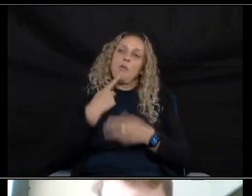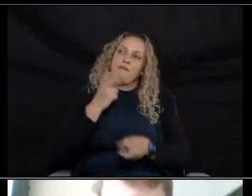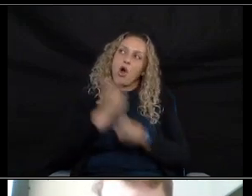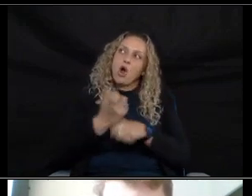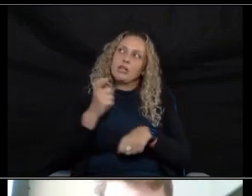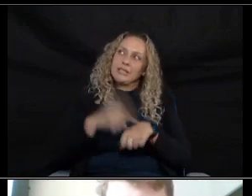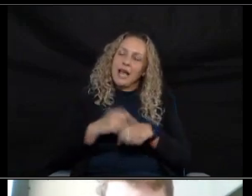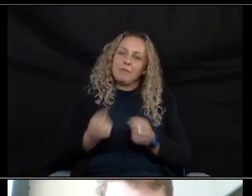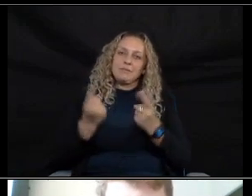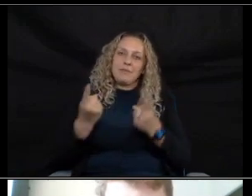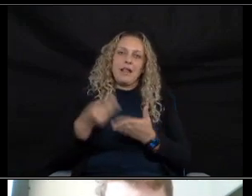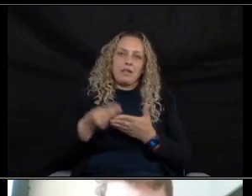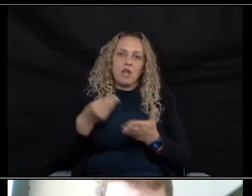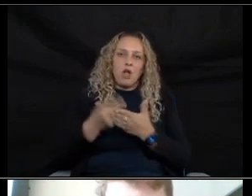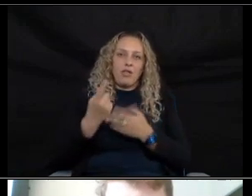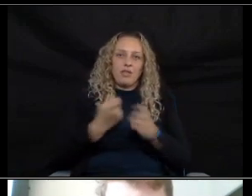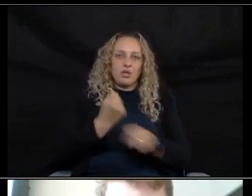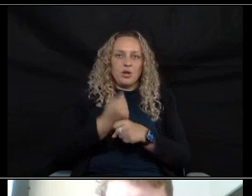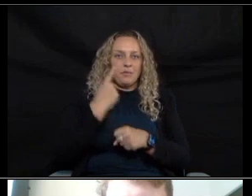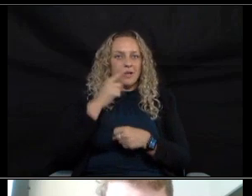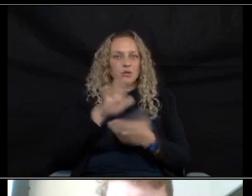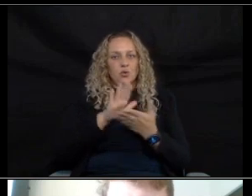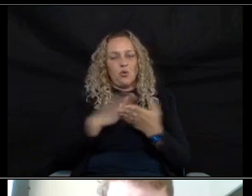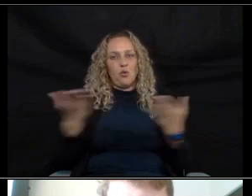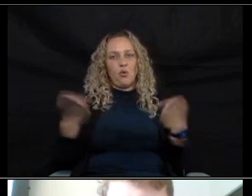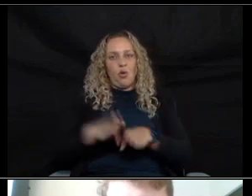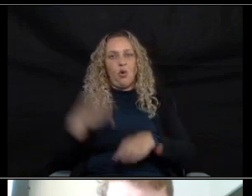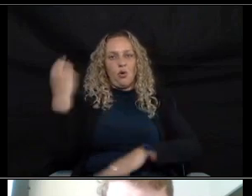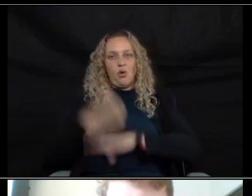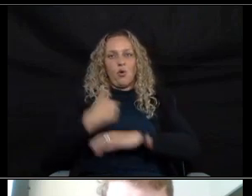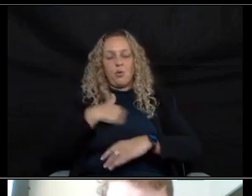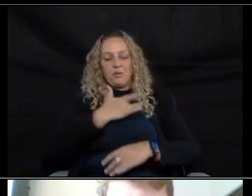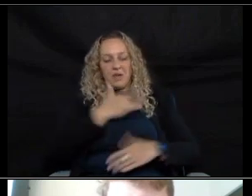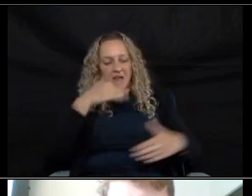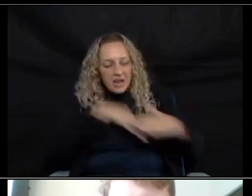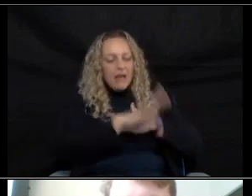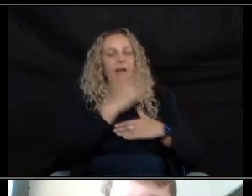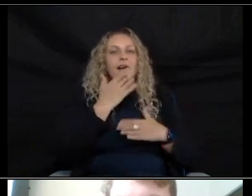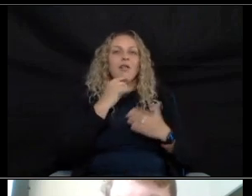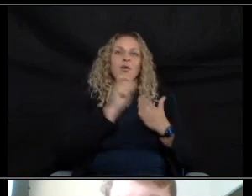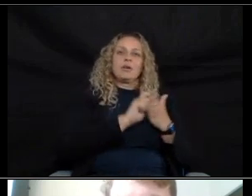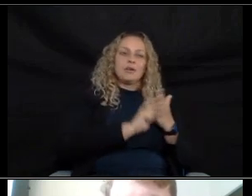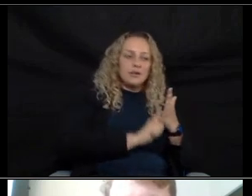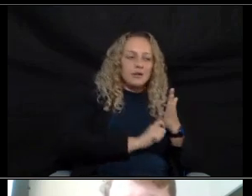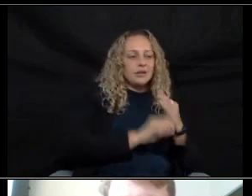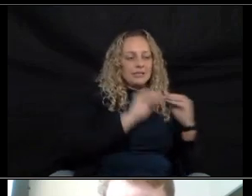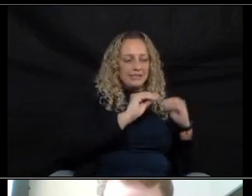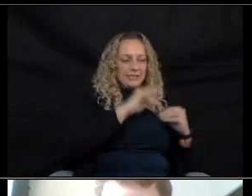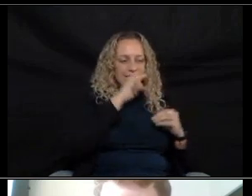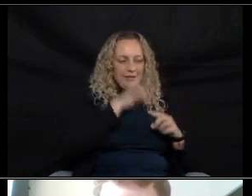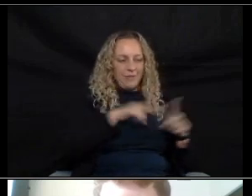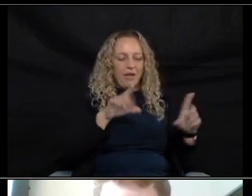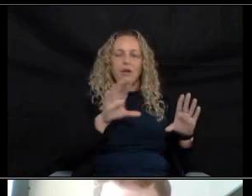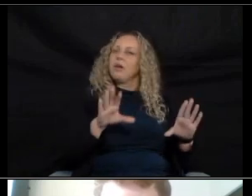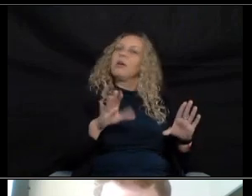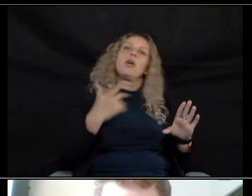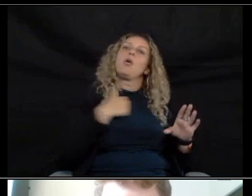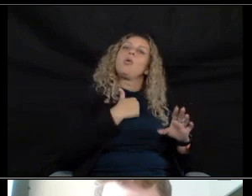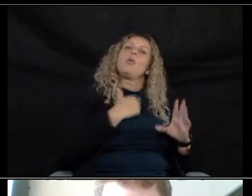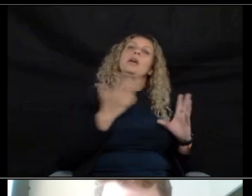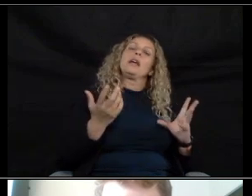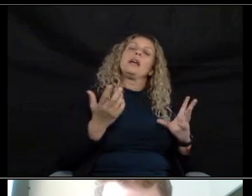time spending the dollars this year because of school being closed. We usually go in, we have coloring book kits and do things to teach the kids, but